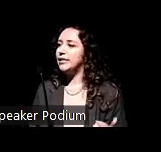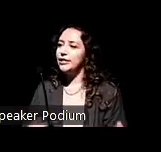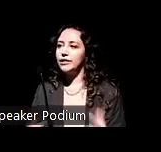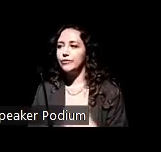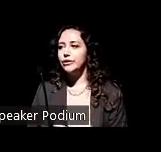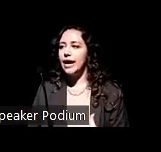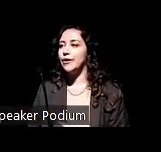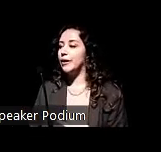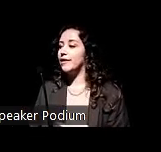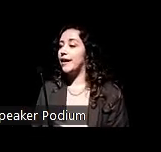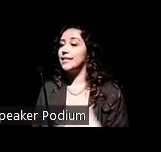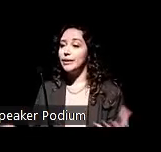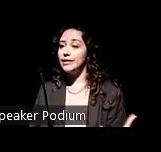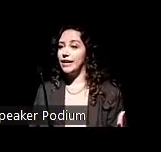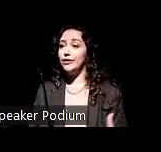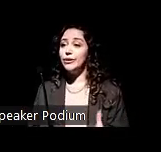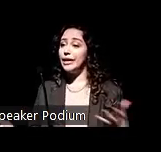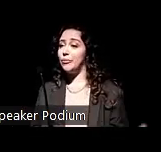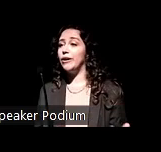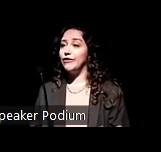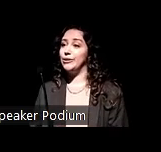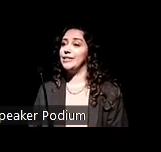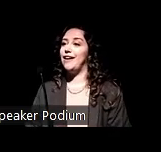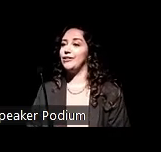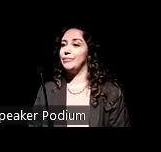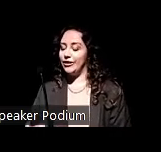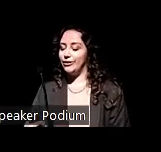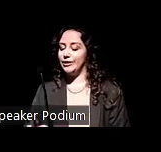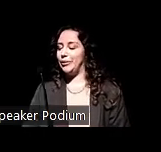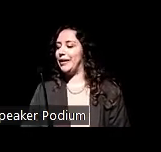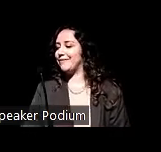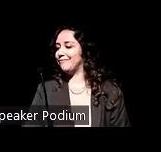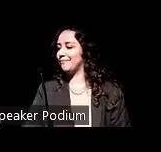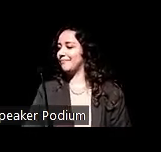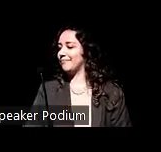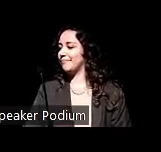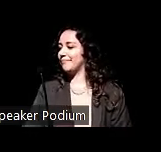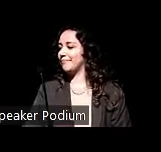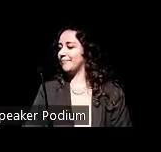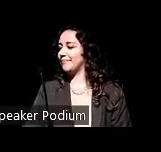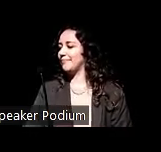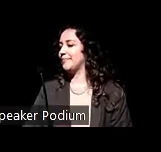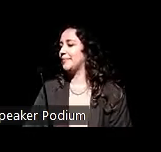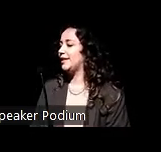a materials and reuse category that specified you can get a point for using salvage materials in your building.